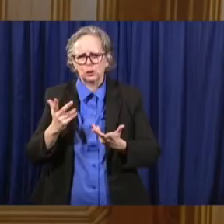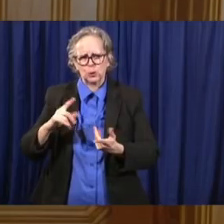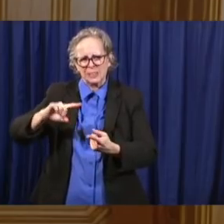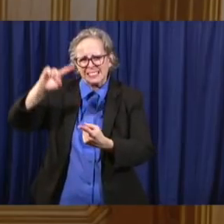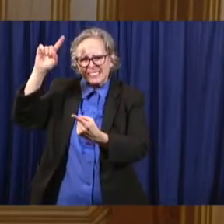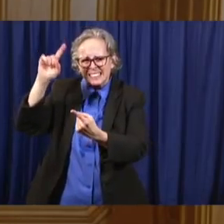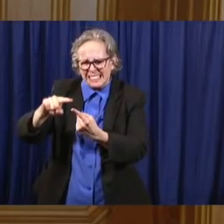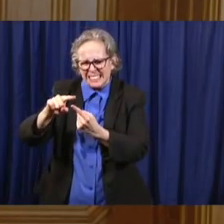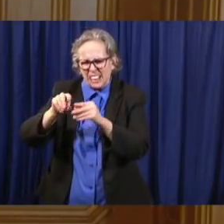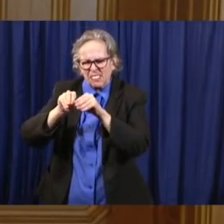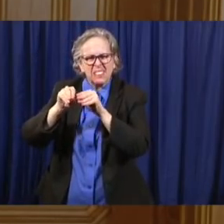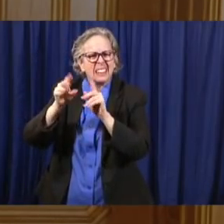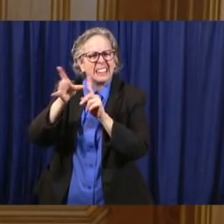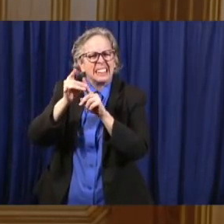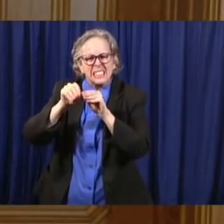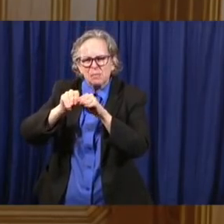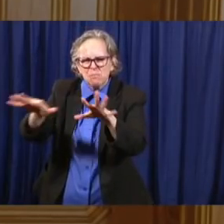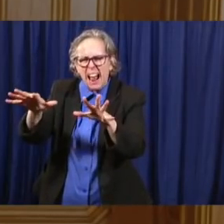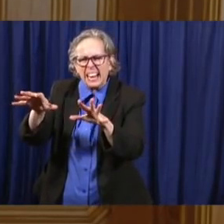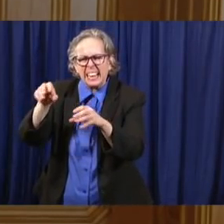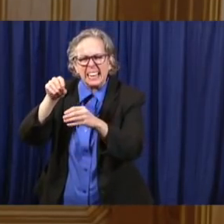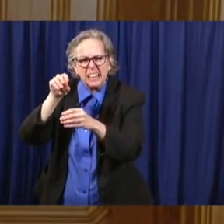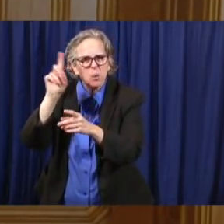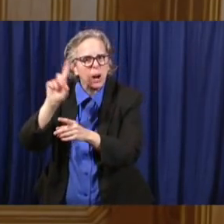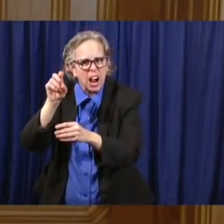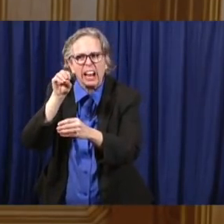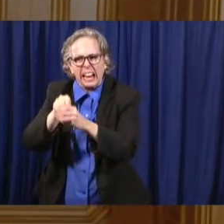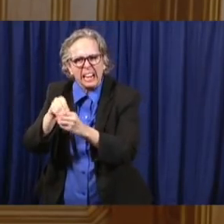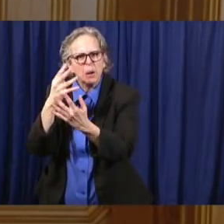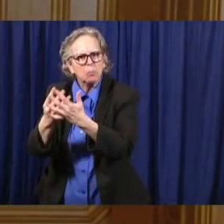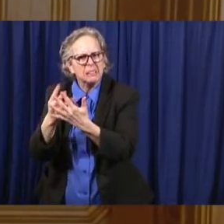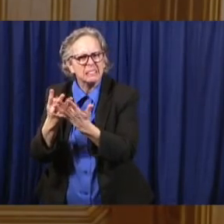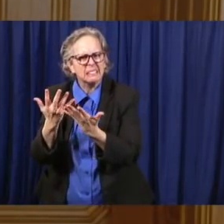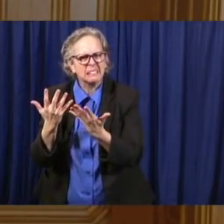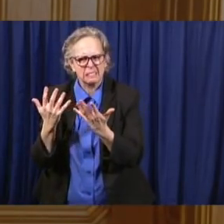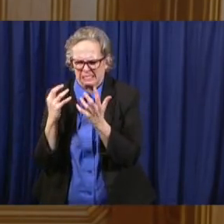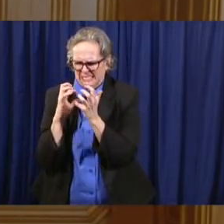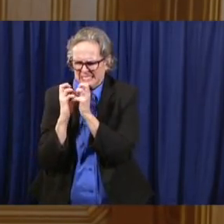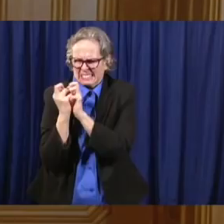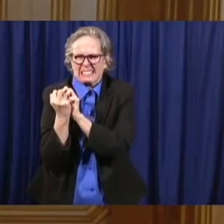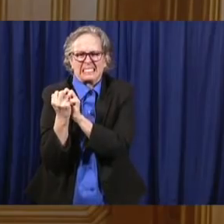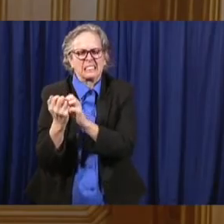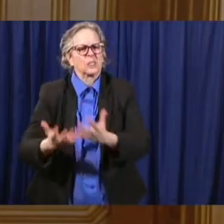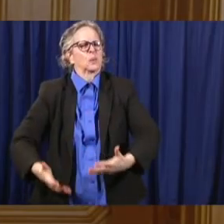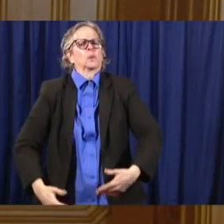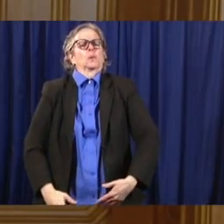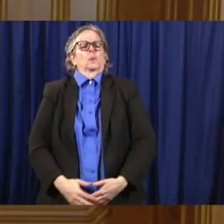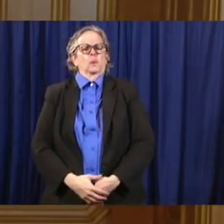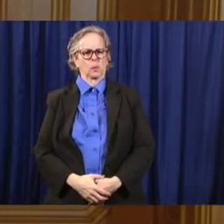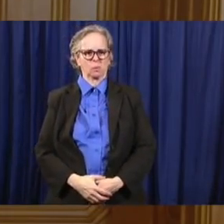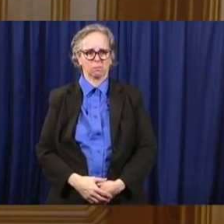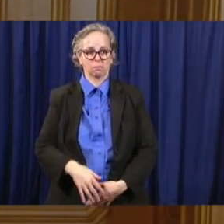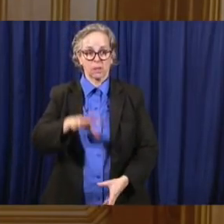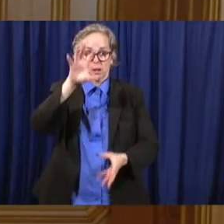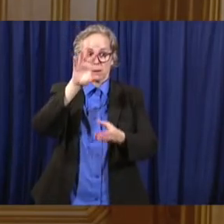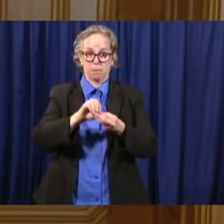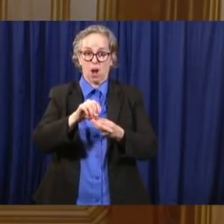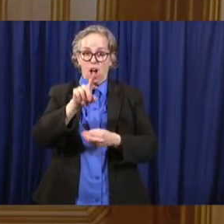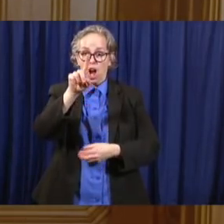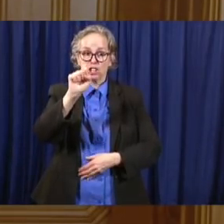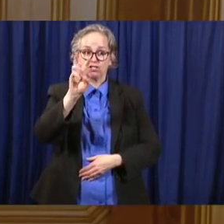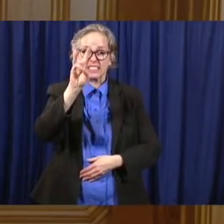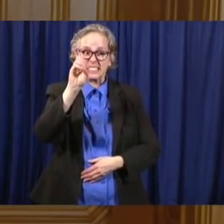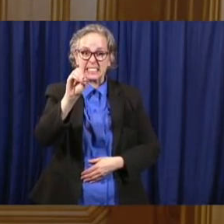virus in our prisons. Now, we have a list of all 160 inmates who are up for potential